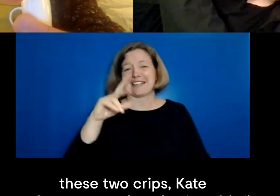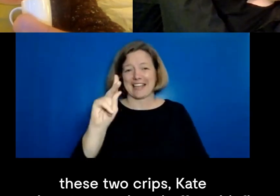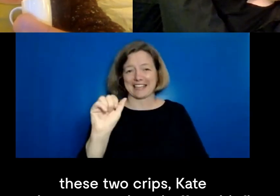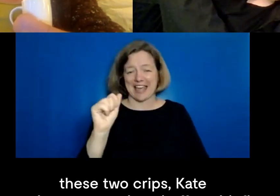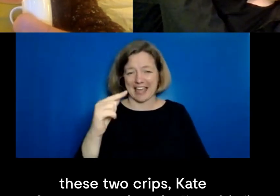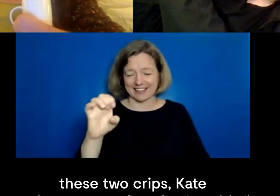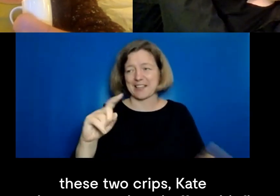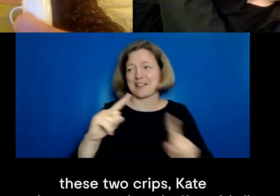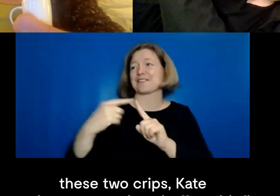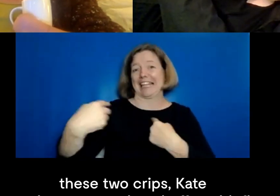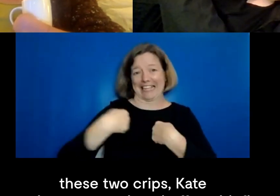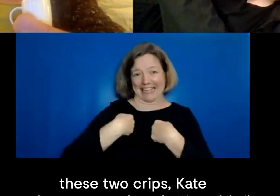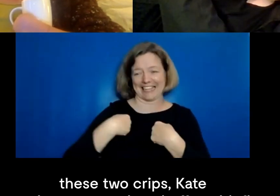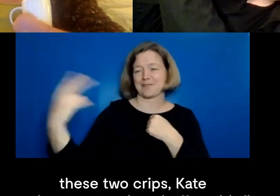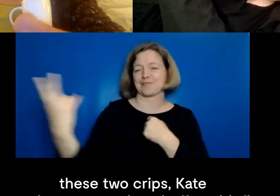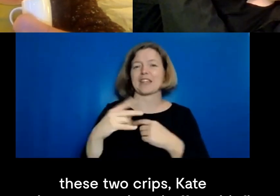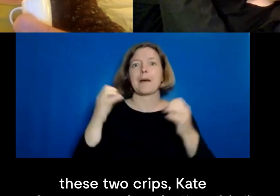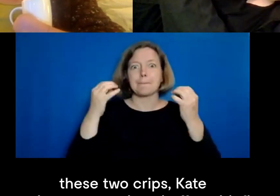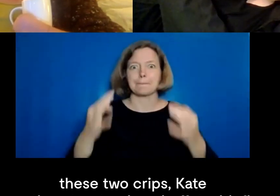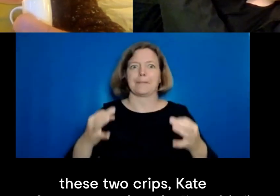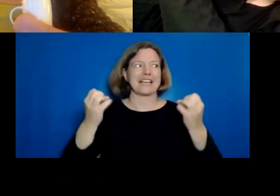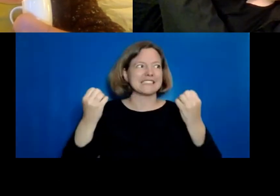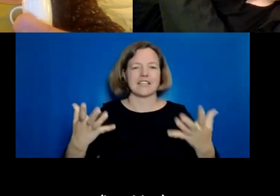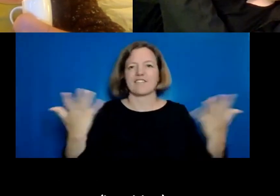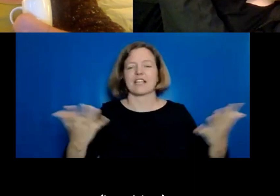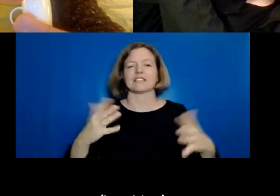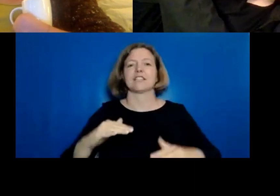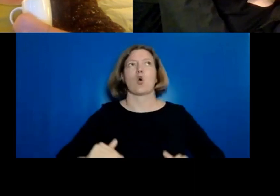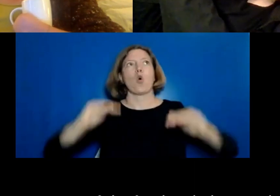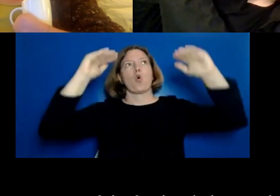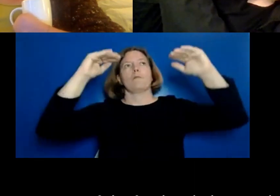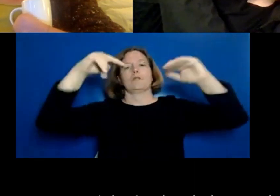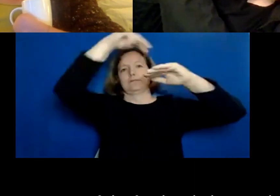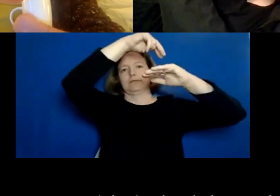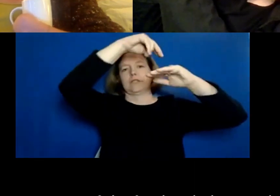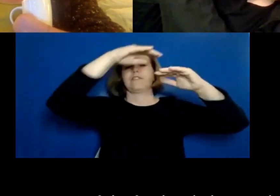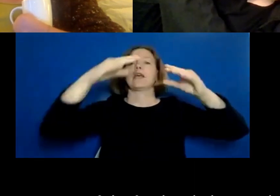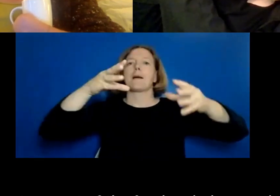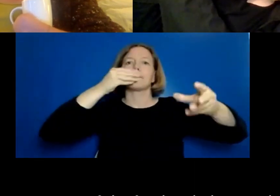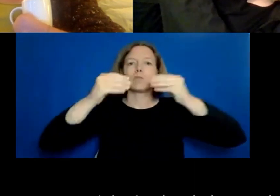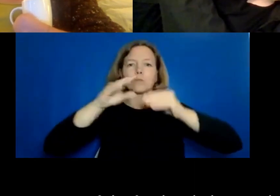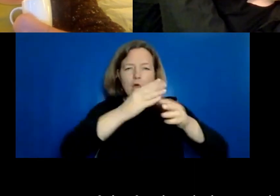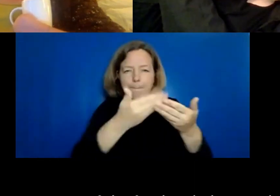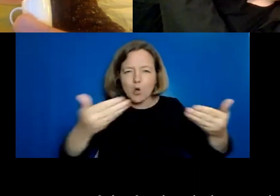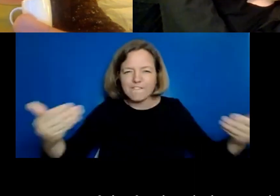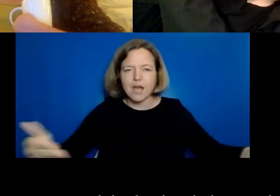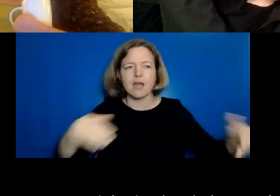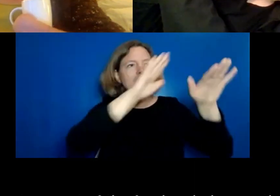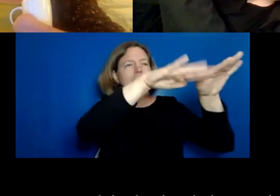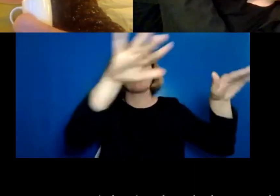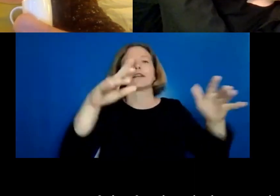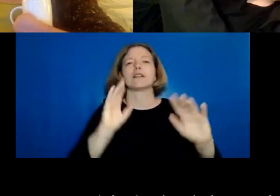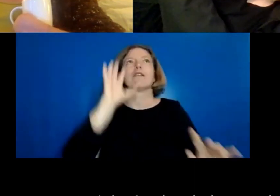a stand-up buffet with finger food. So a decent amount of the